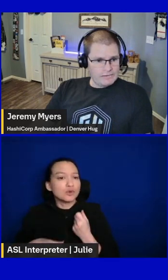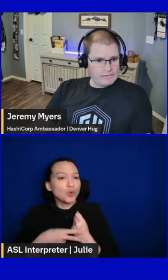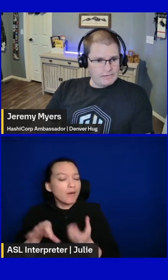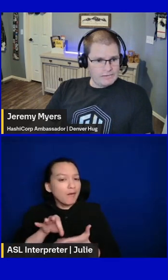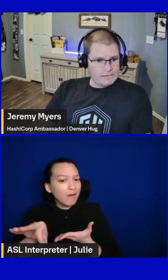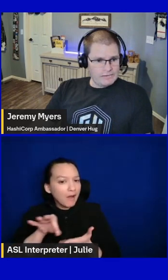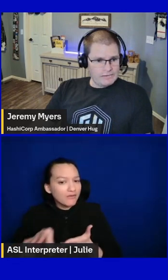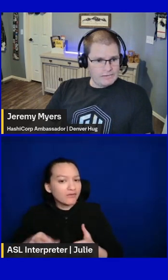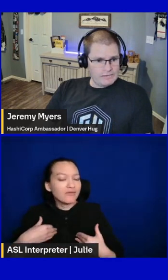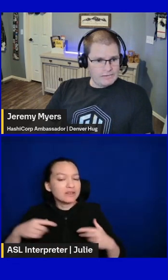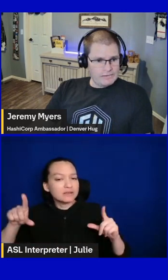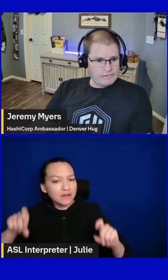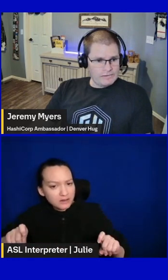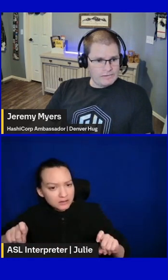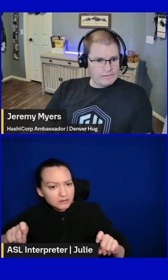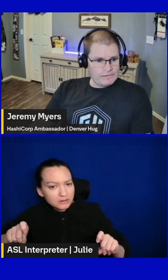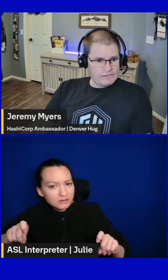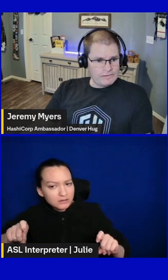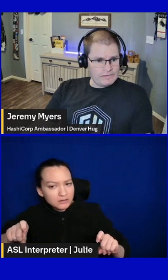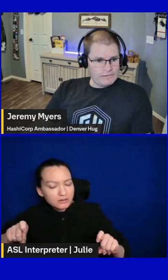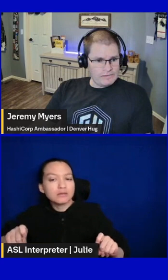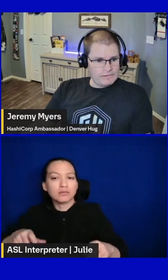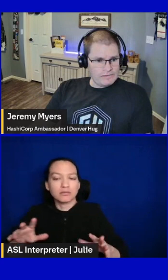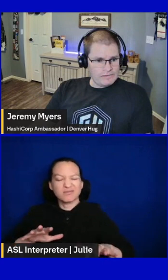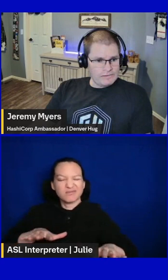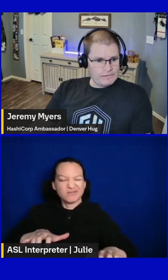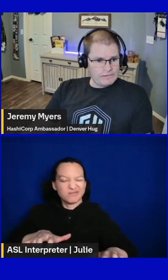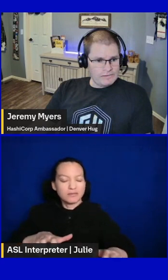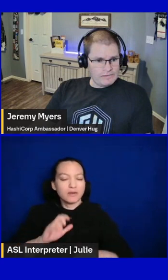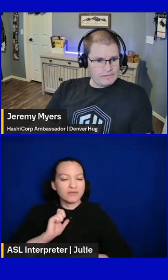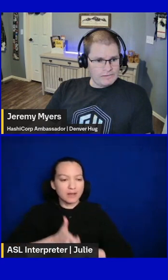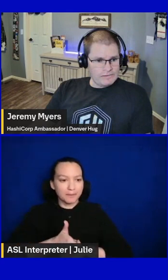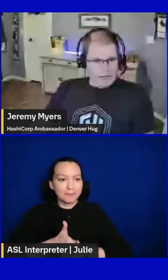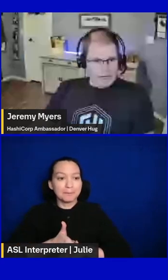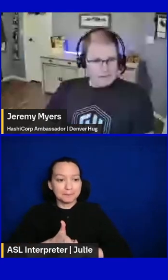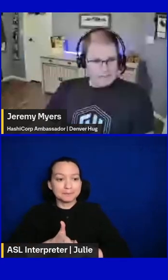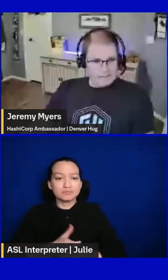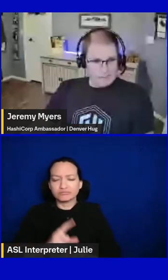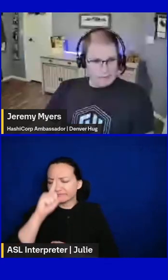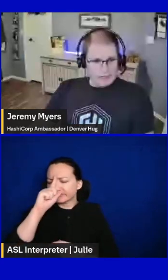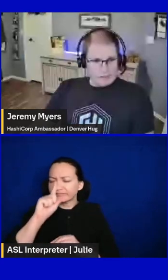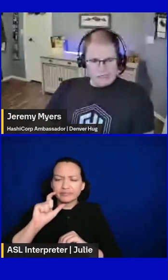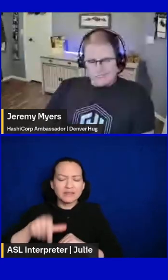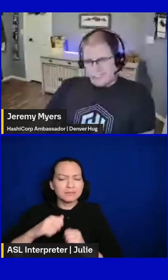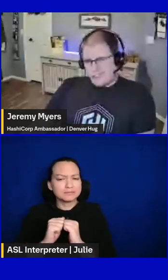test inside here. We have a setup. So let's just think about what we need to set